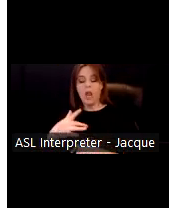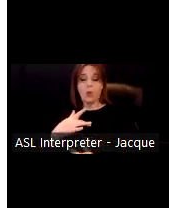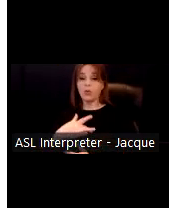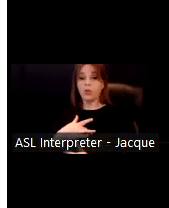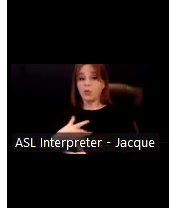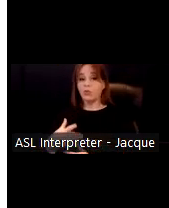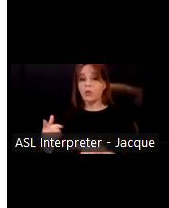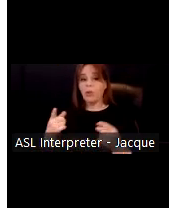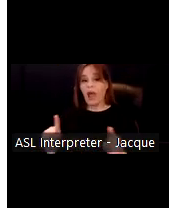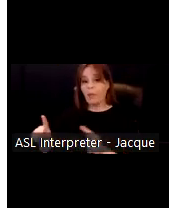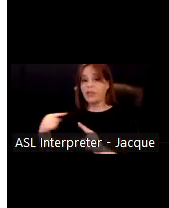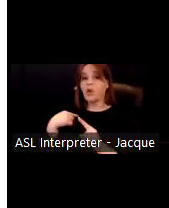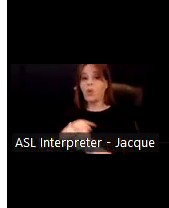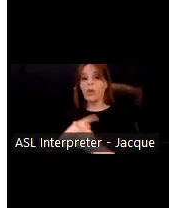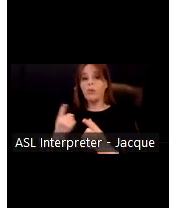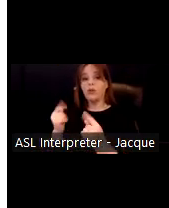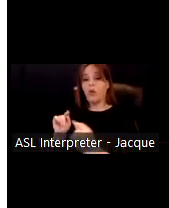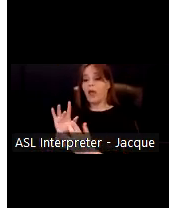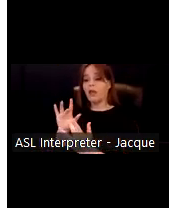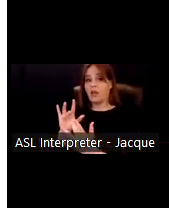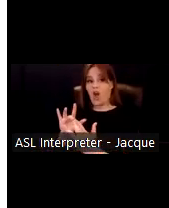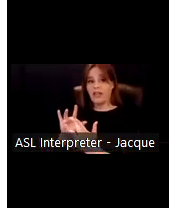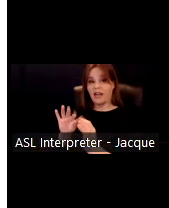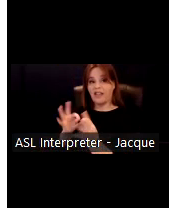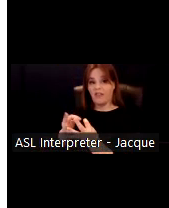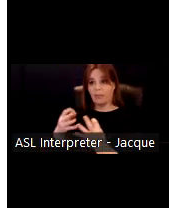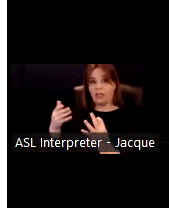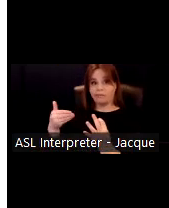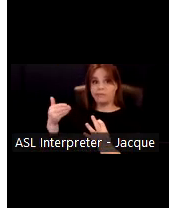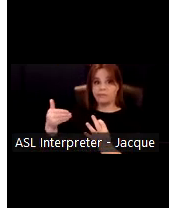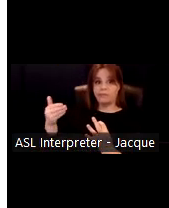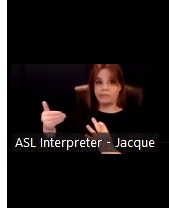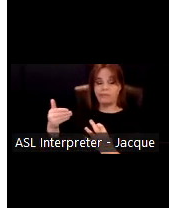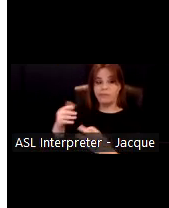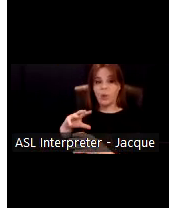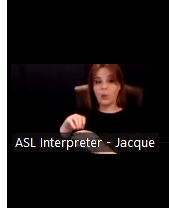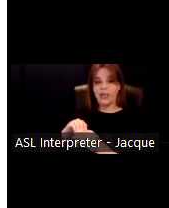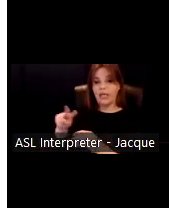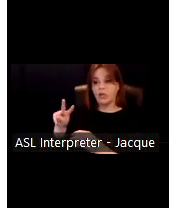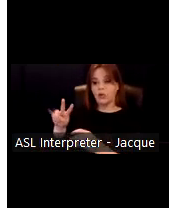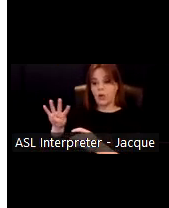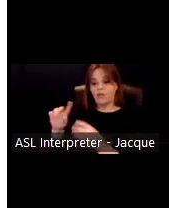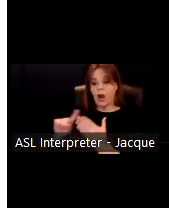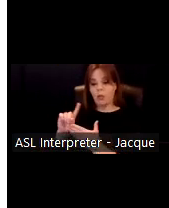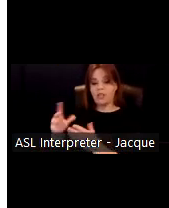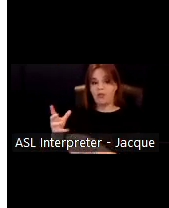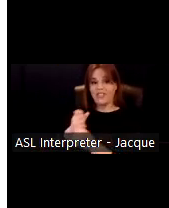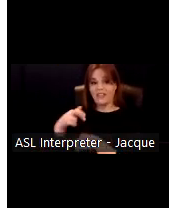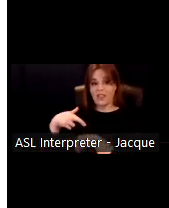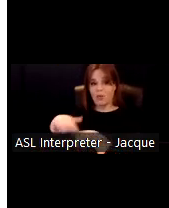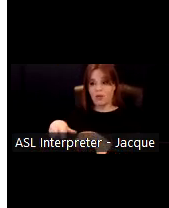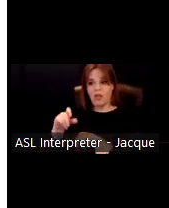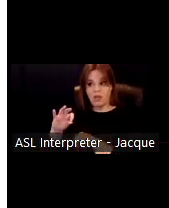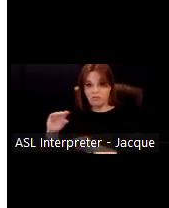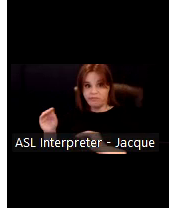to contact the family consecutively, like within 24 hours of receiving the referral. And if we don't reach it